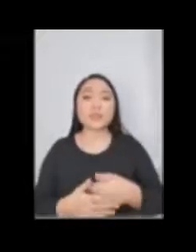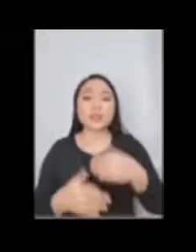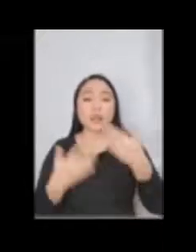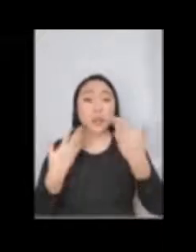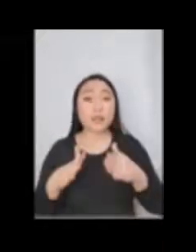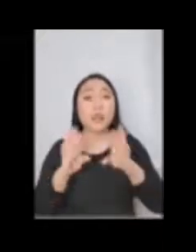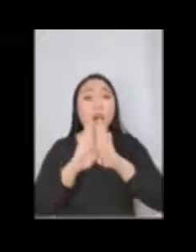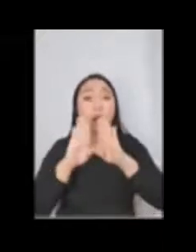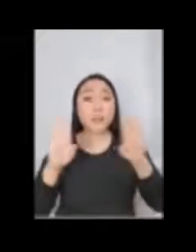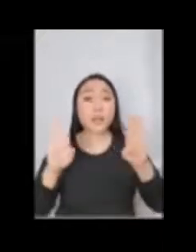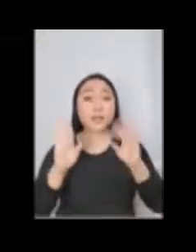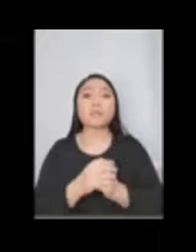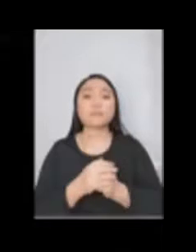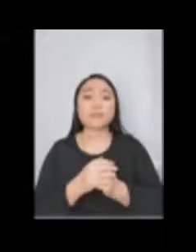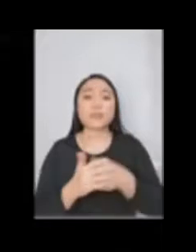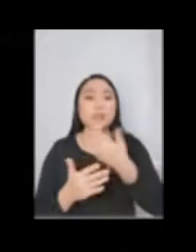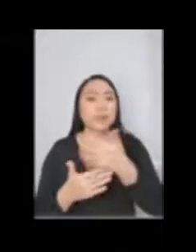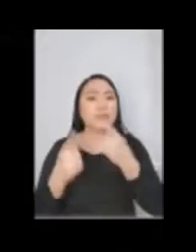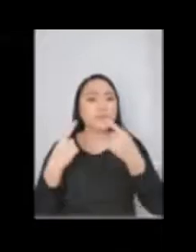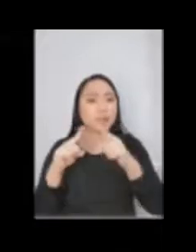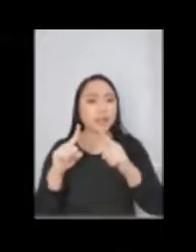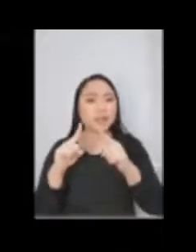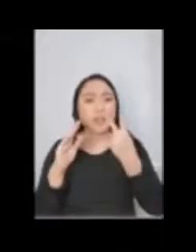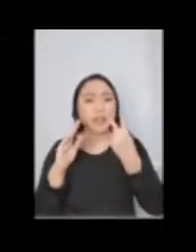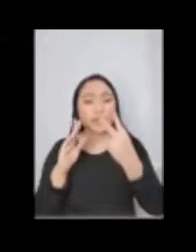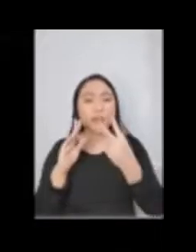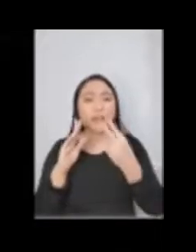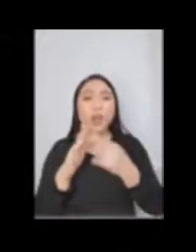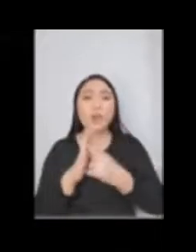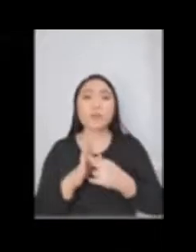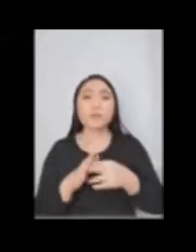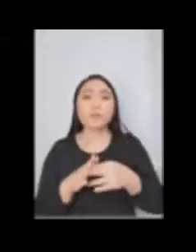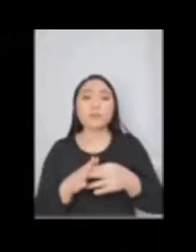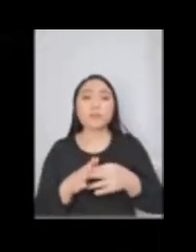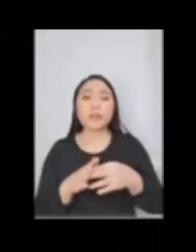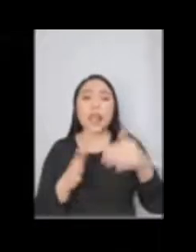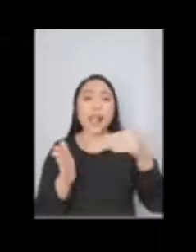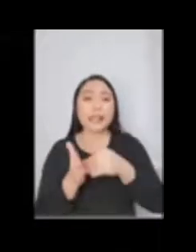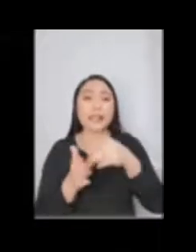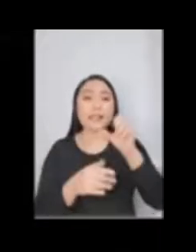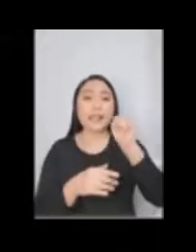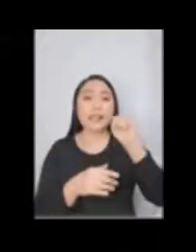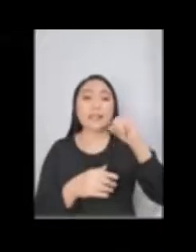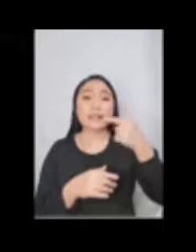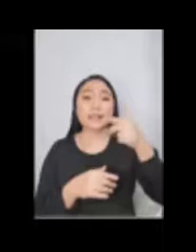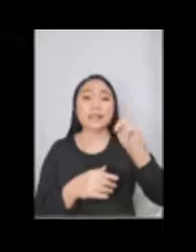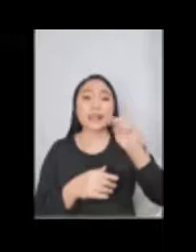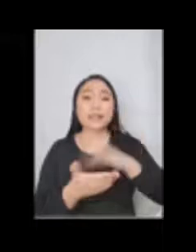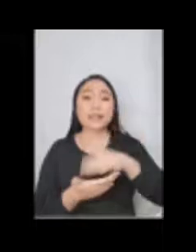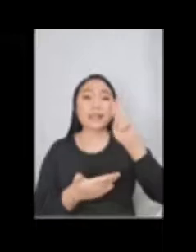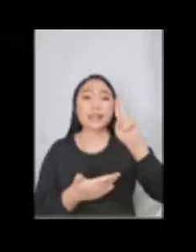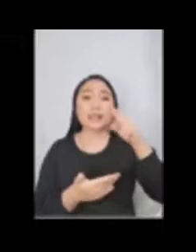grade level, and contact number. Then, pwede na po tayo mag-start sa